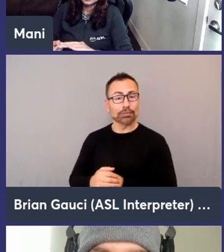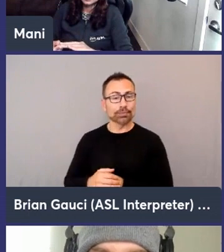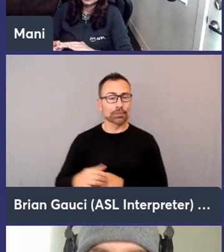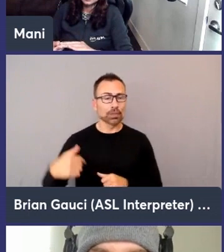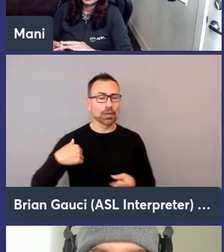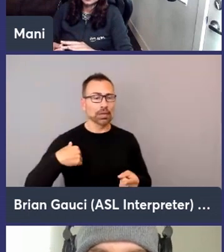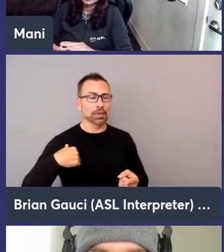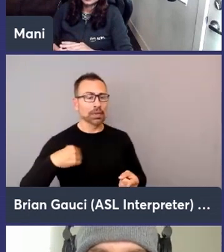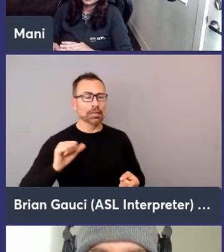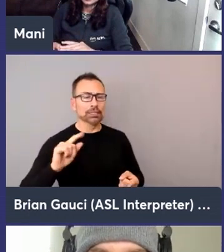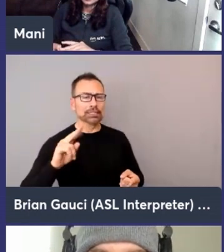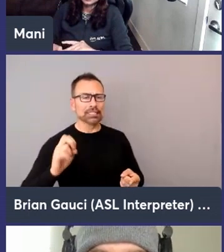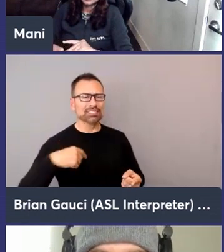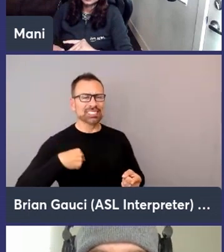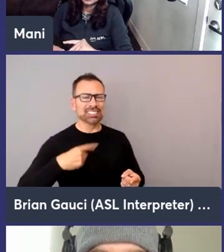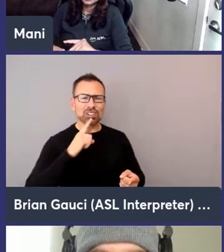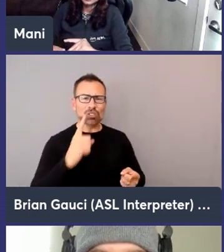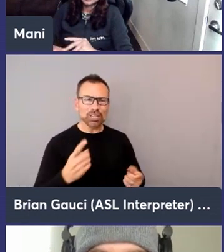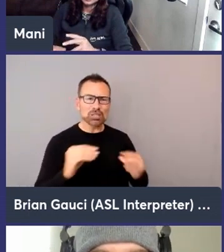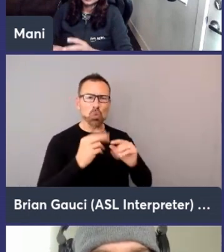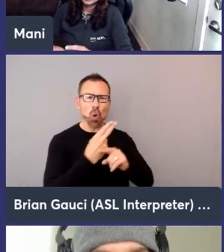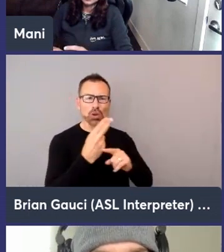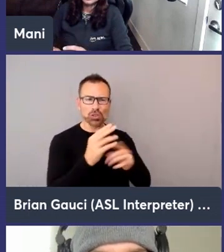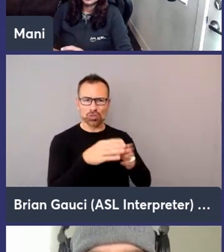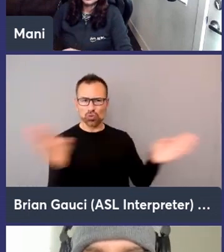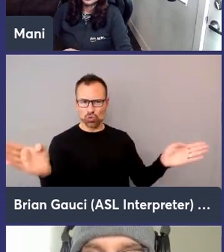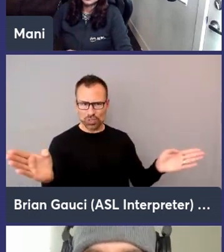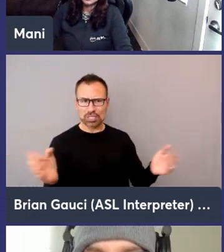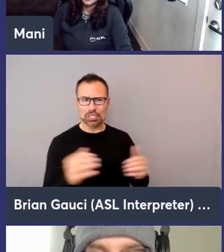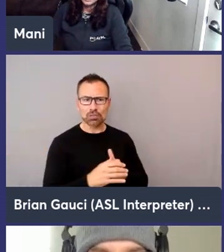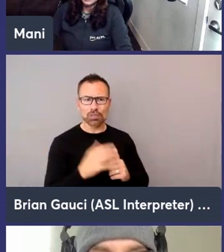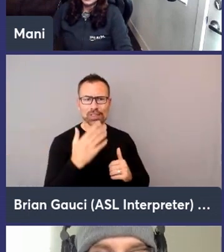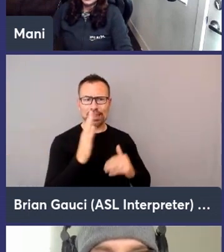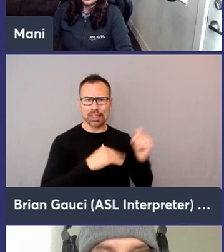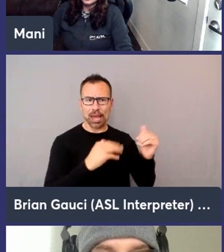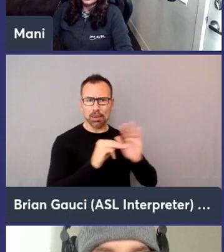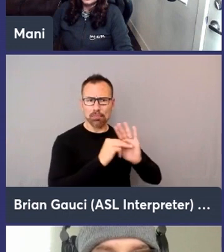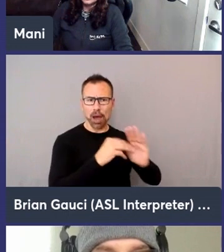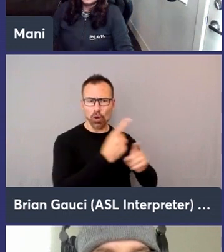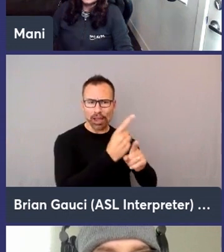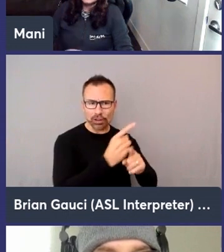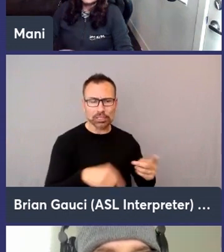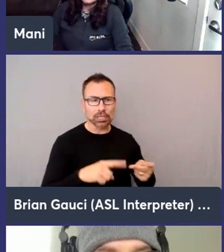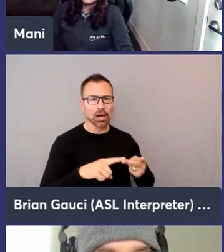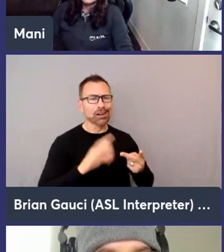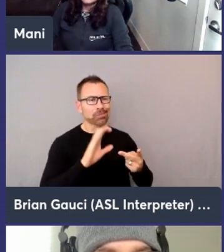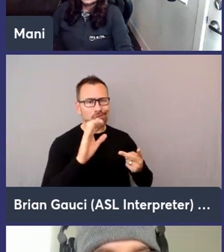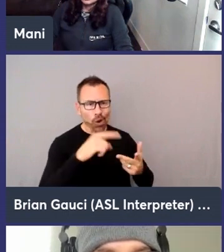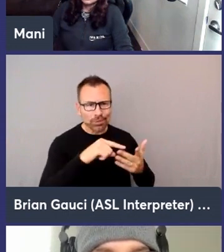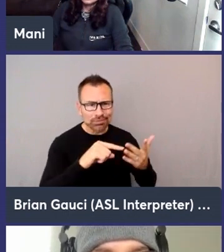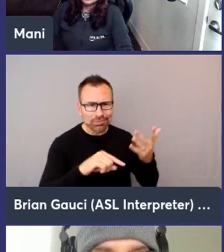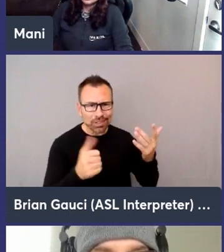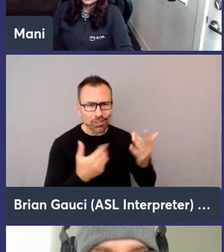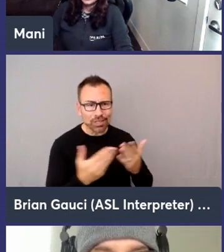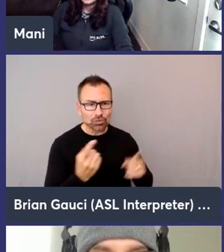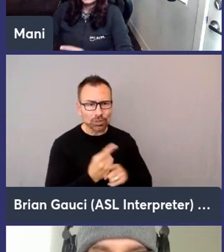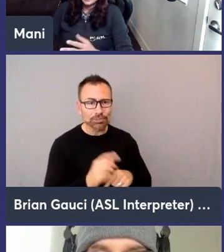cases here than just the output model accuracy, right? It's performance of it, so on and so forth. Yeah.